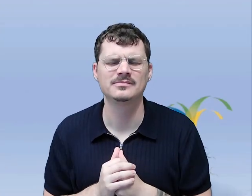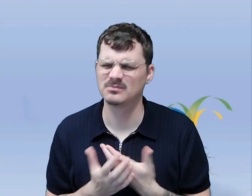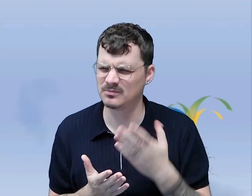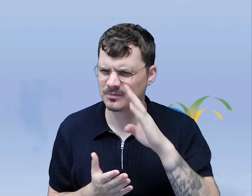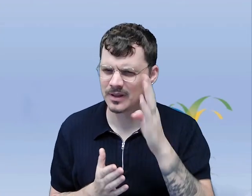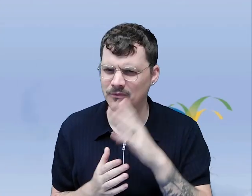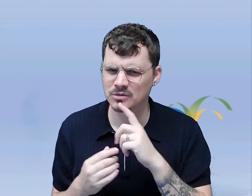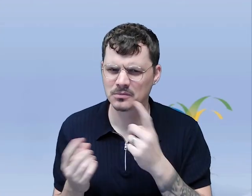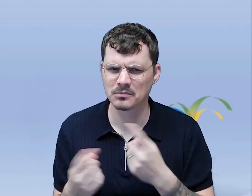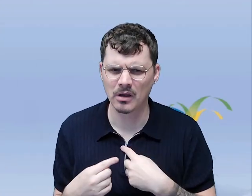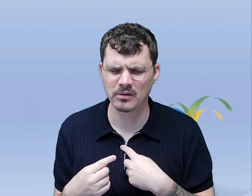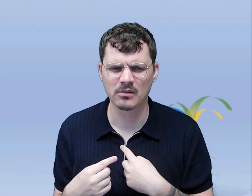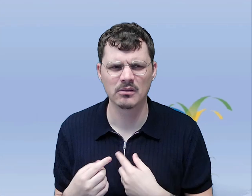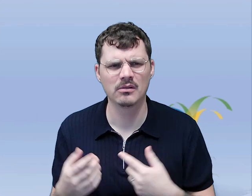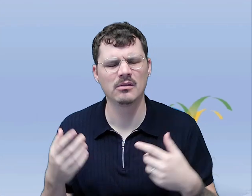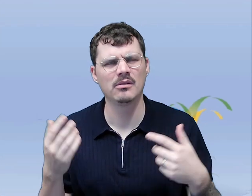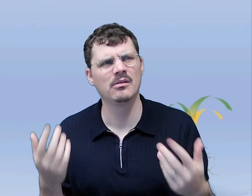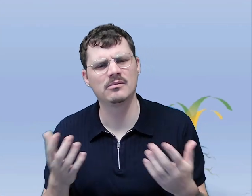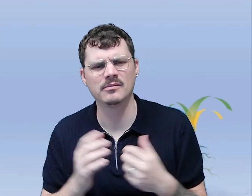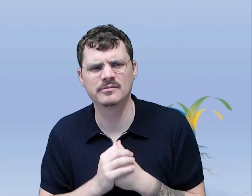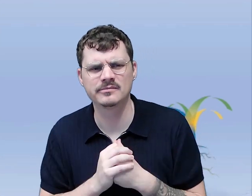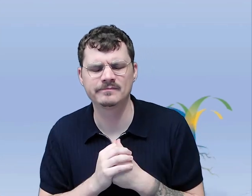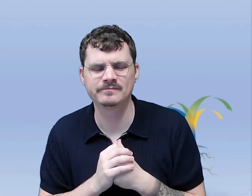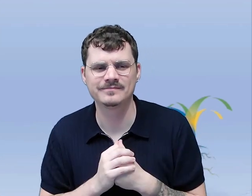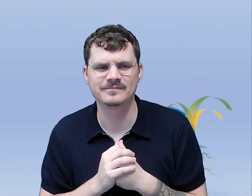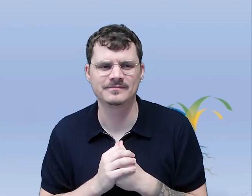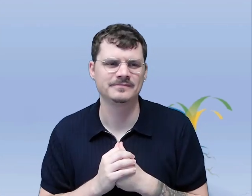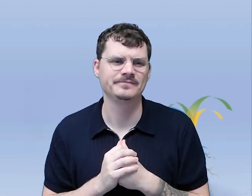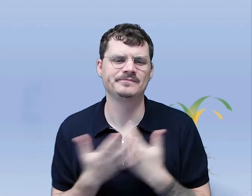And he never responded. Go figure.